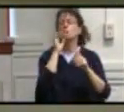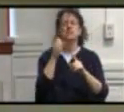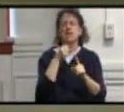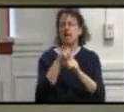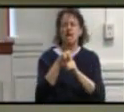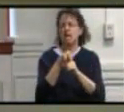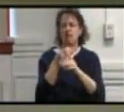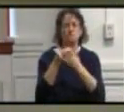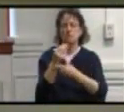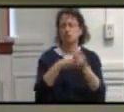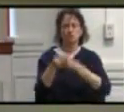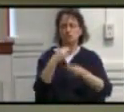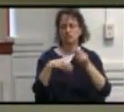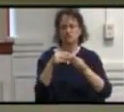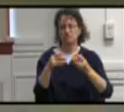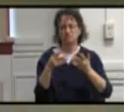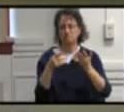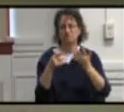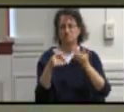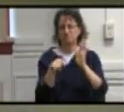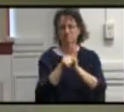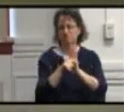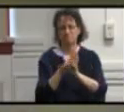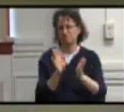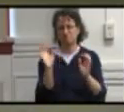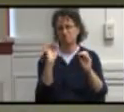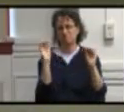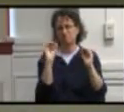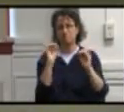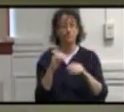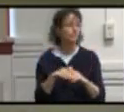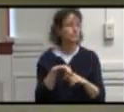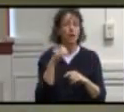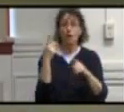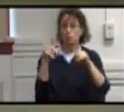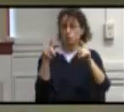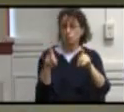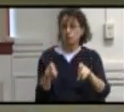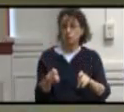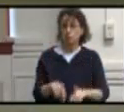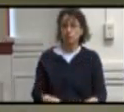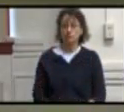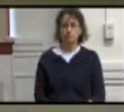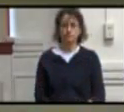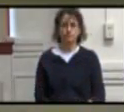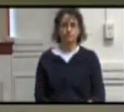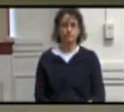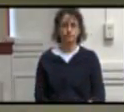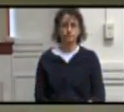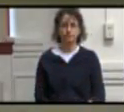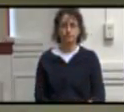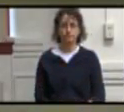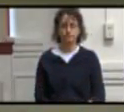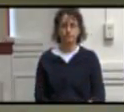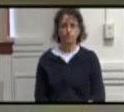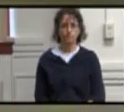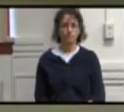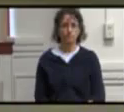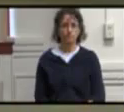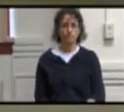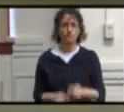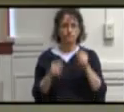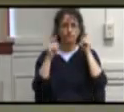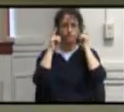time. All right. That's good. Any other questions from anybody on board? Or anybody who's in attendance? Need